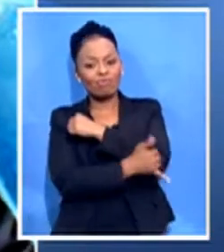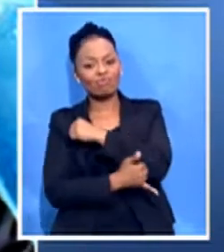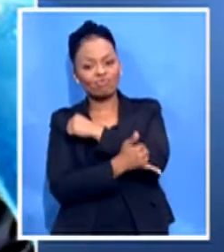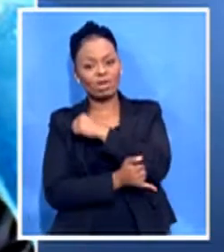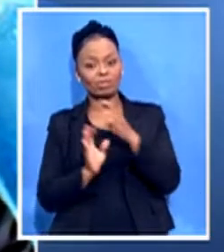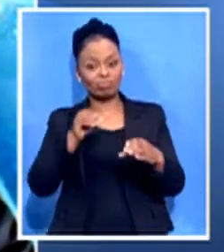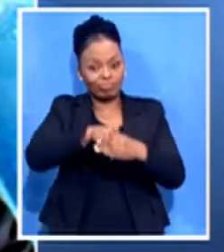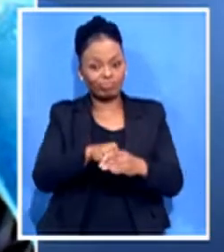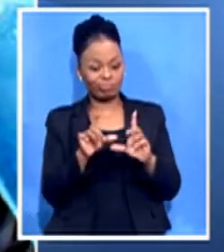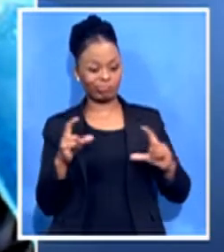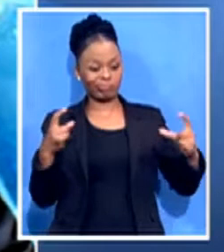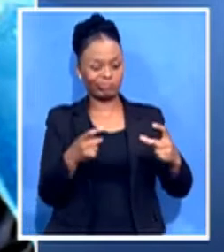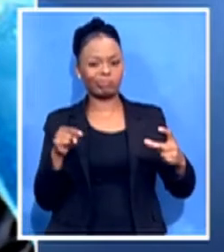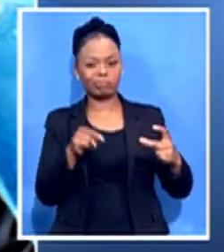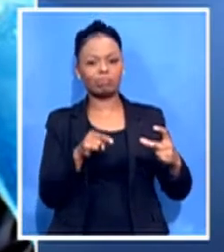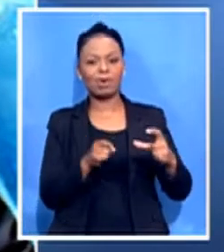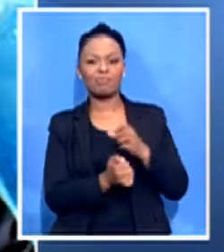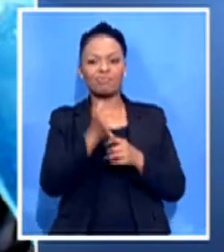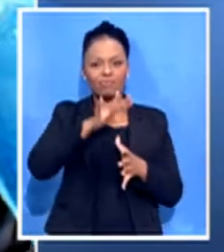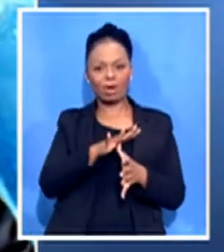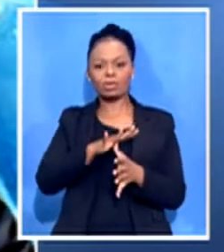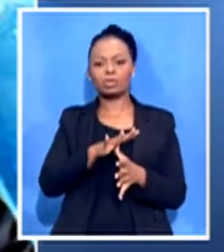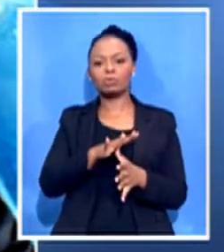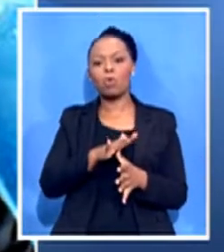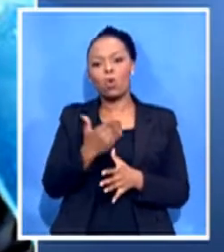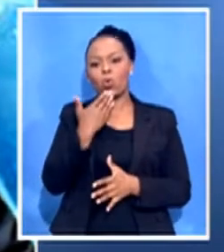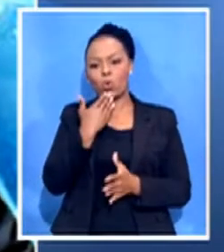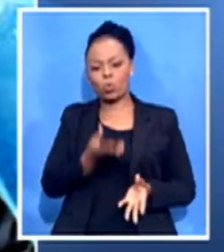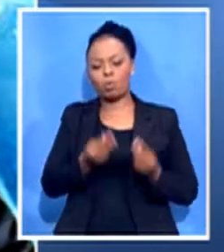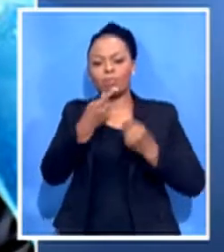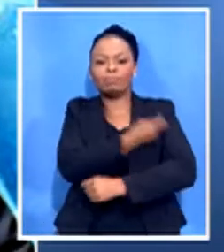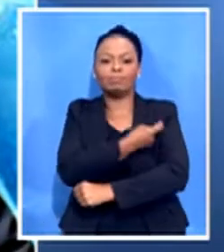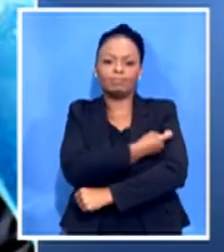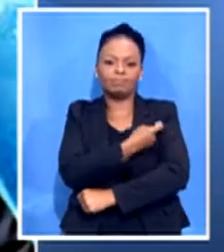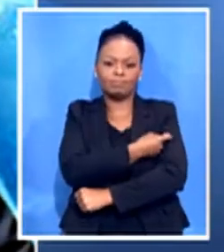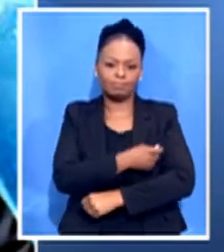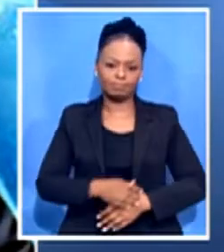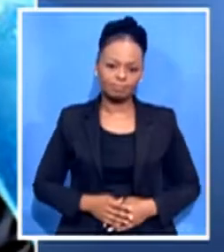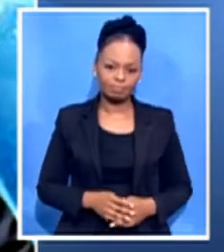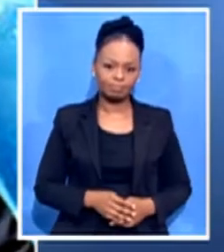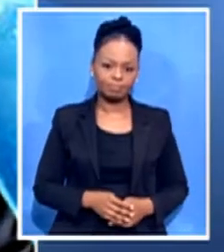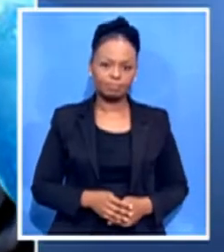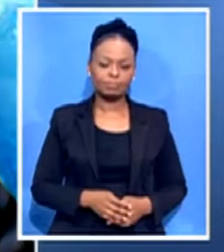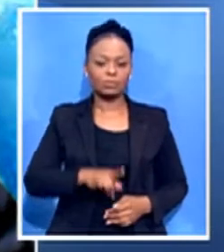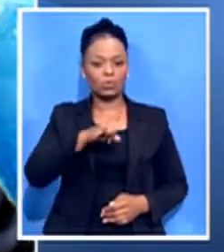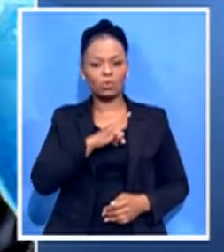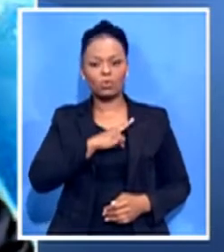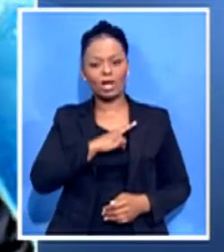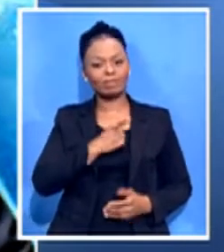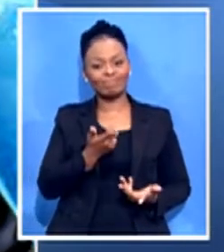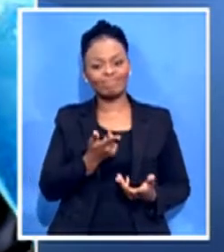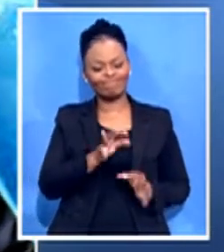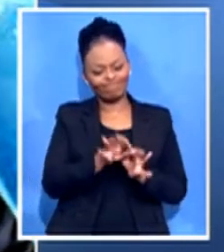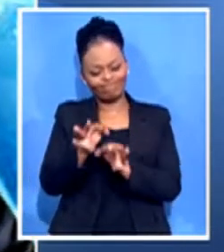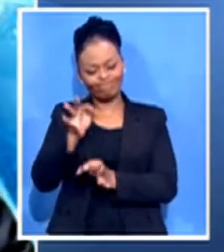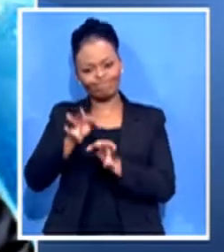who should get the vaccine, because currently we have got limited supply, and you might have seen the countries